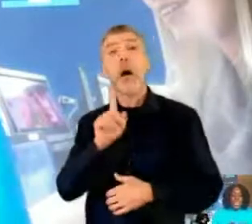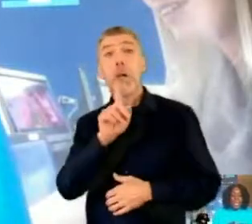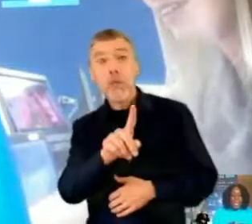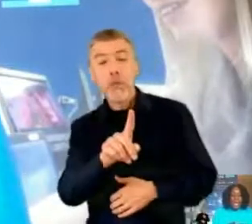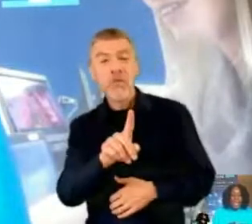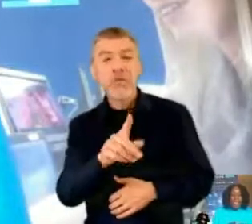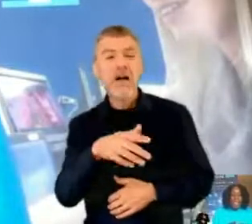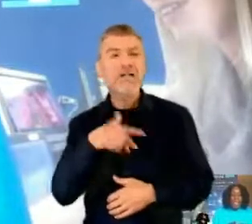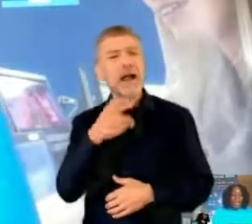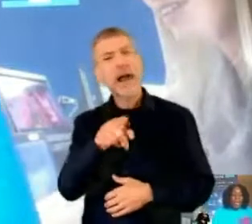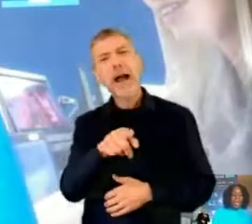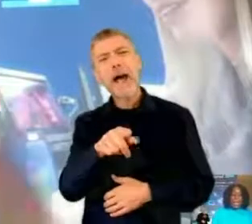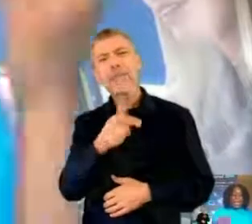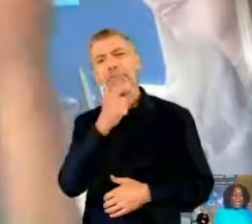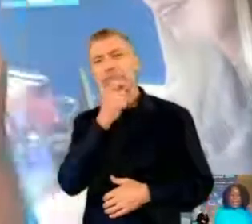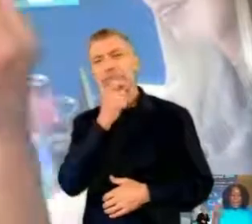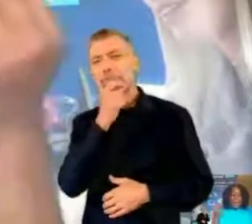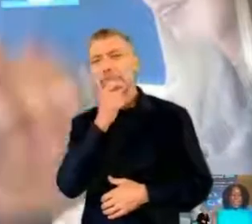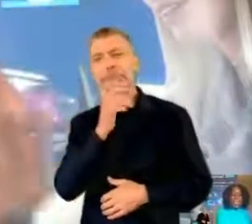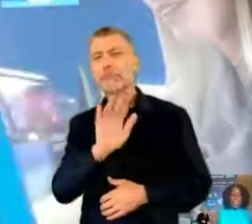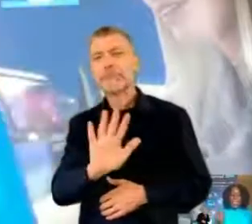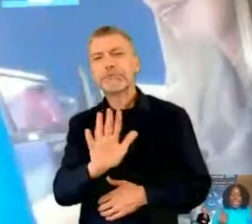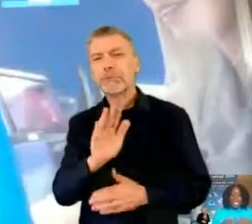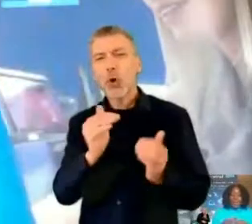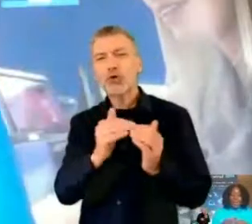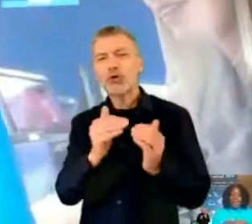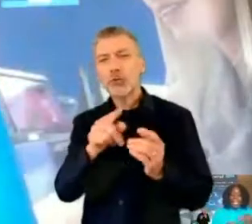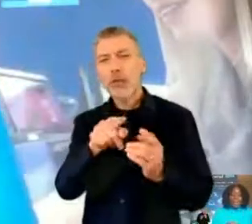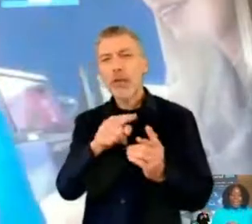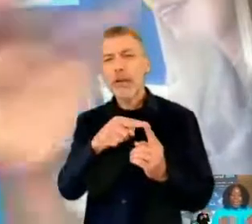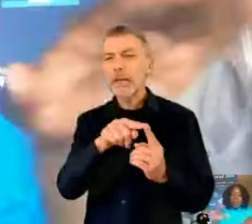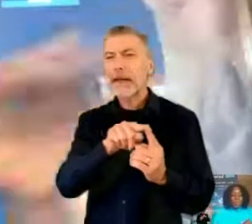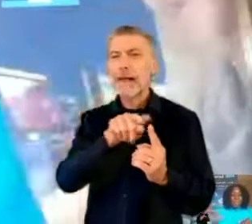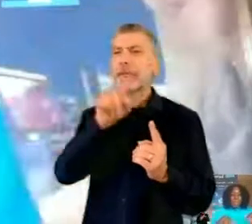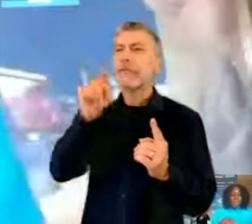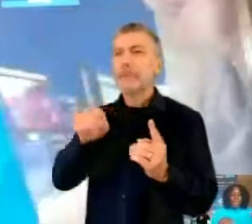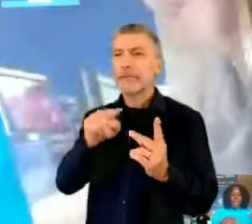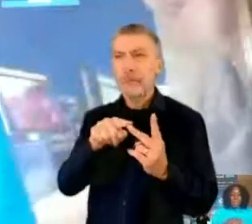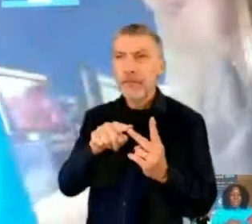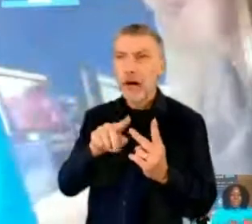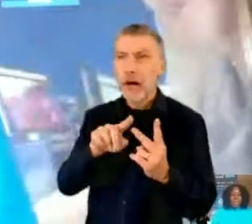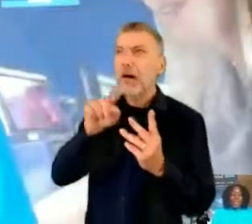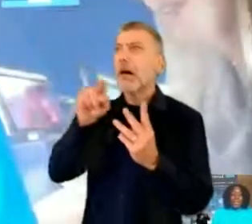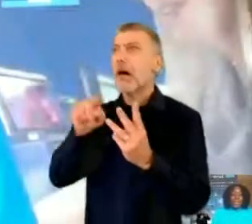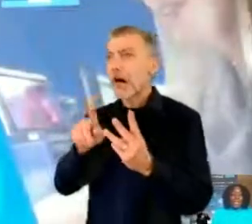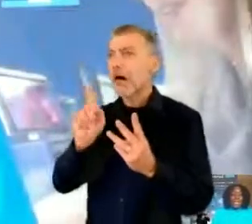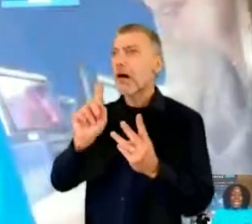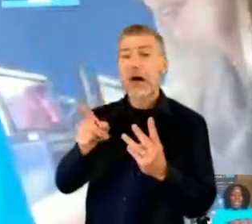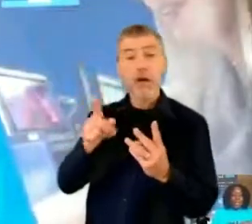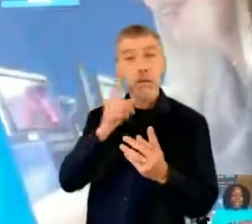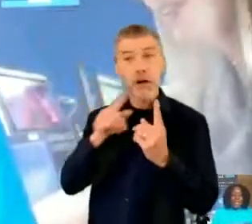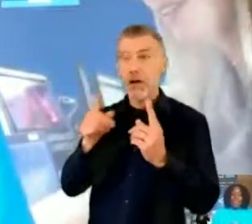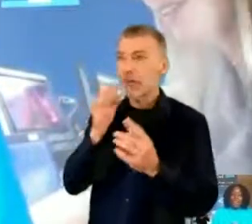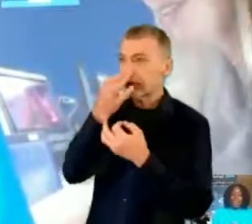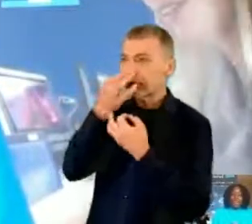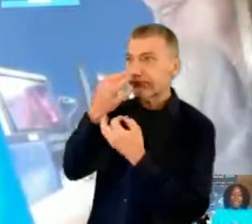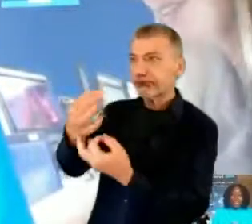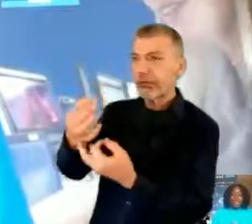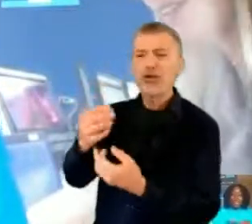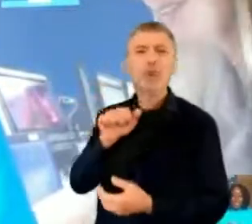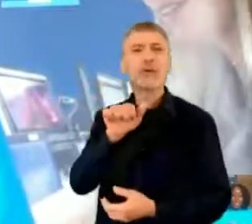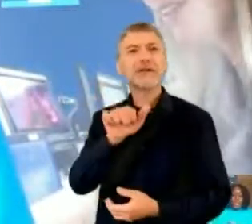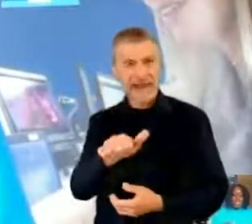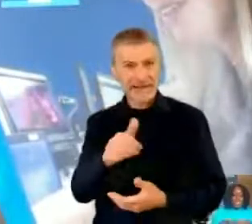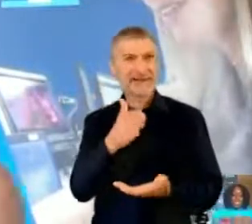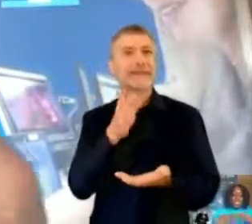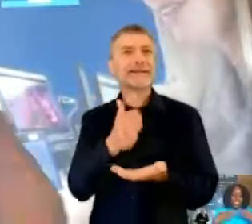that specific area, maybe it'll spark something in your mind about where else you might want to pivot to. So I definitely recommend